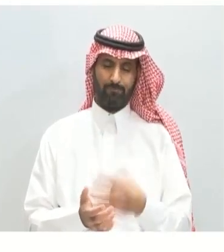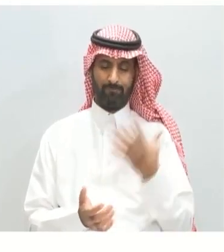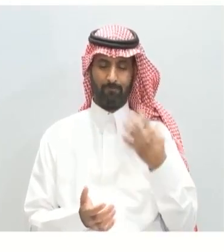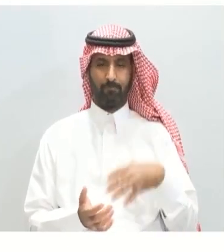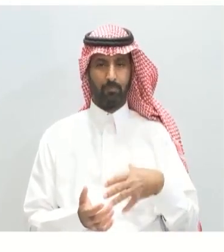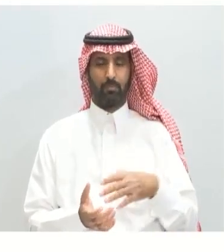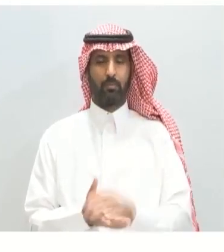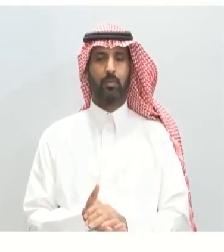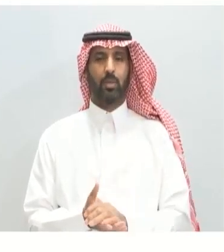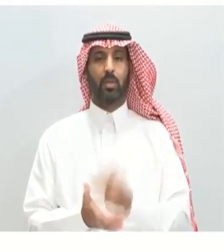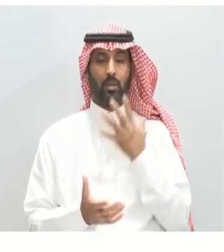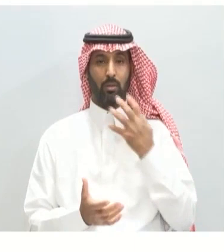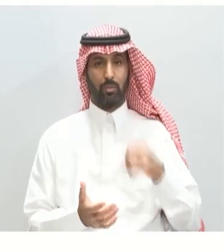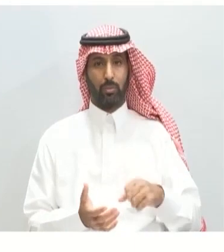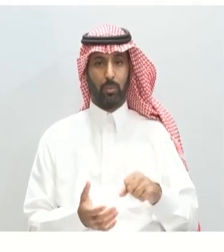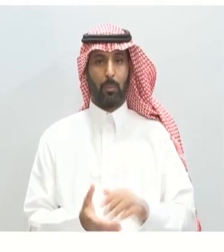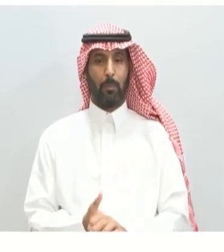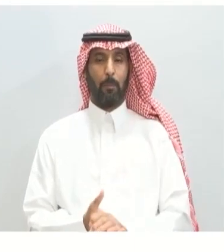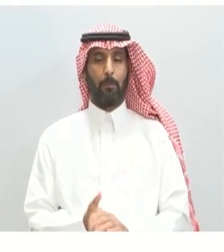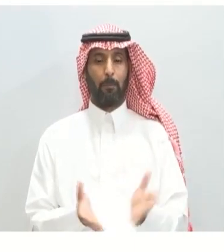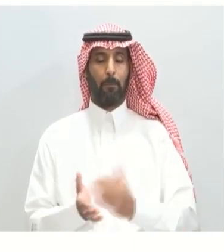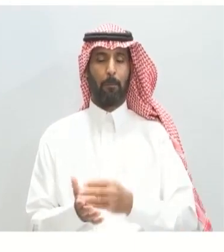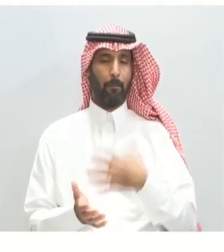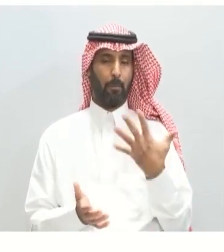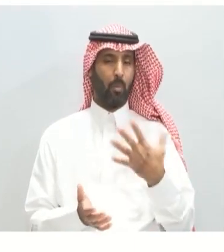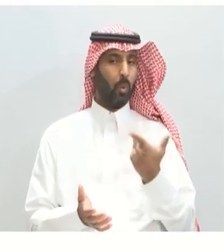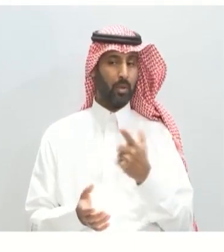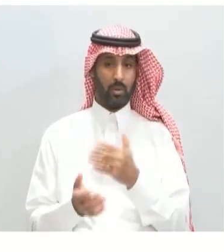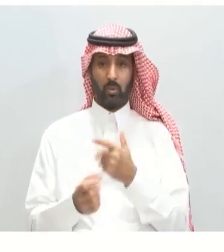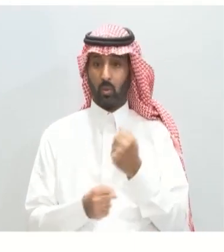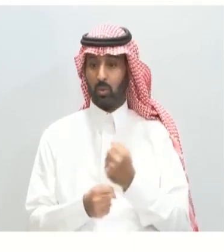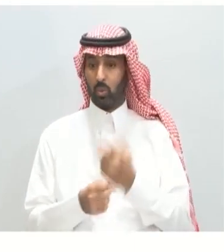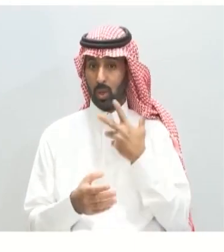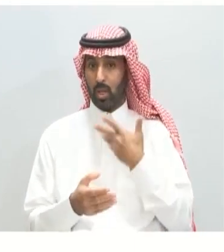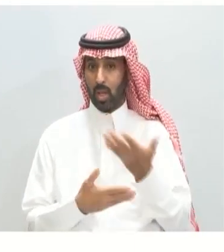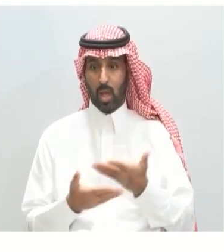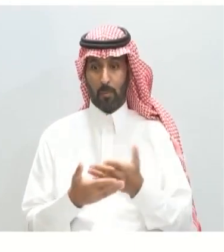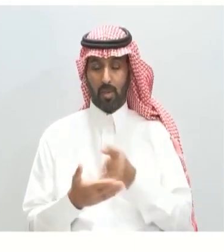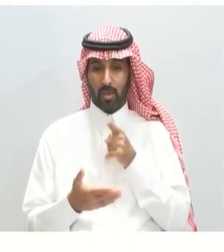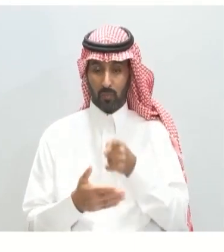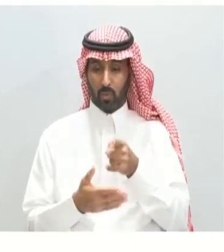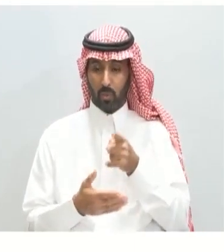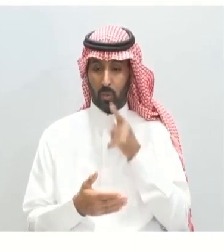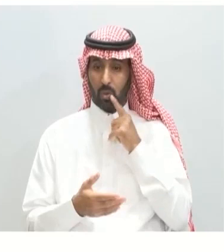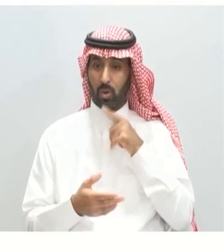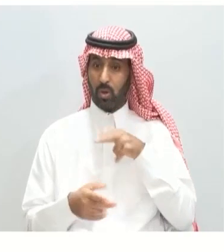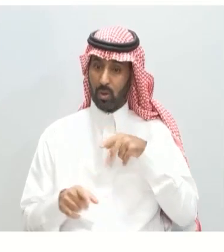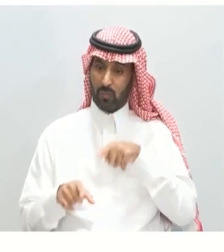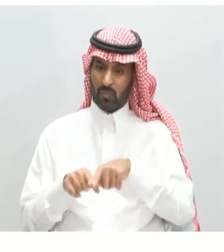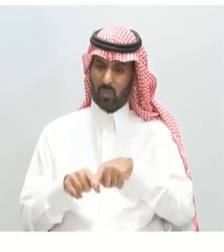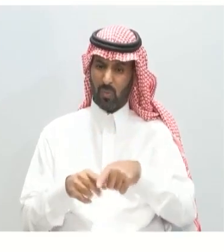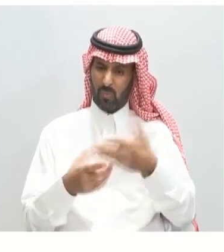leave the house, of course, I will get bored. Number five, what will happen if your friend falls over in the